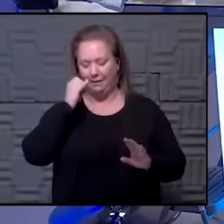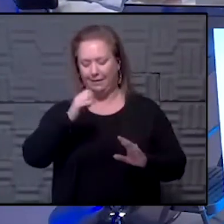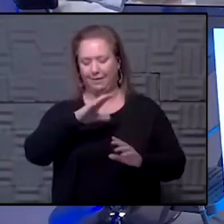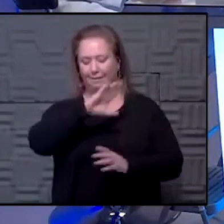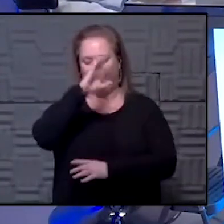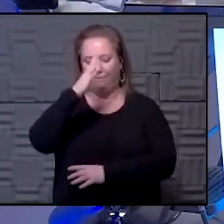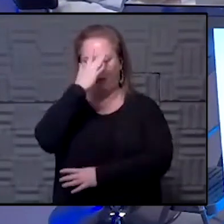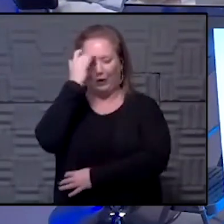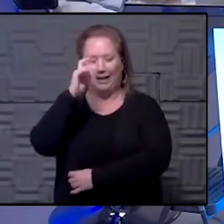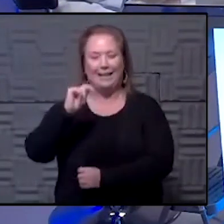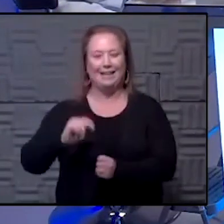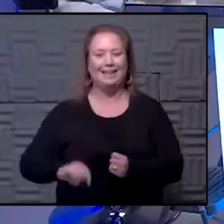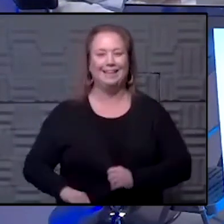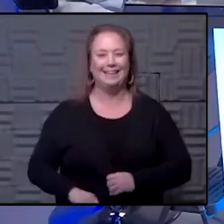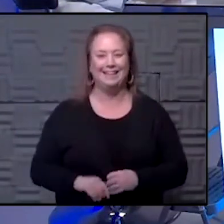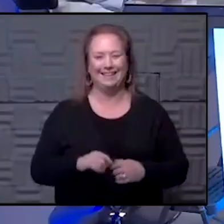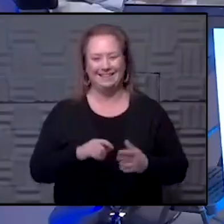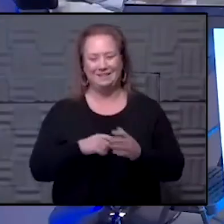Dermatology. Yeah.